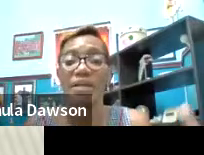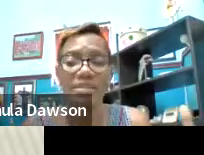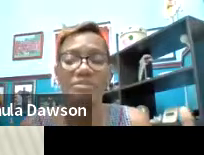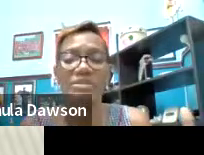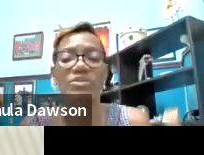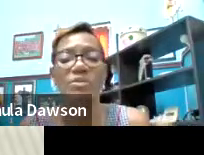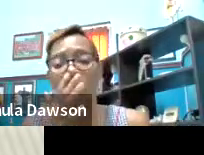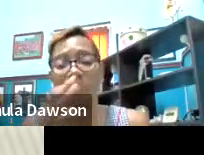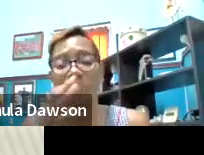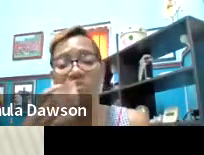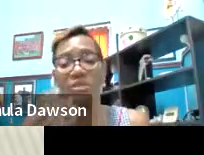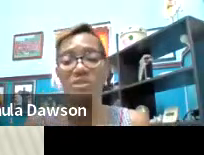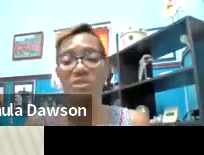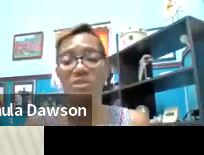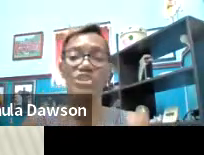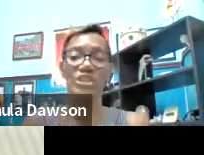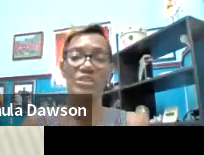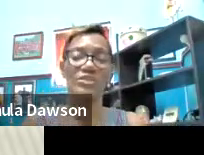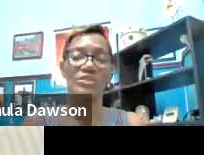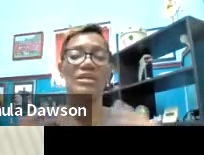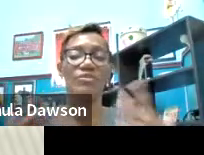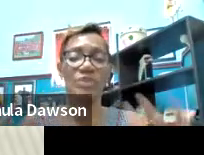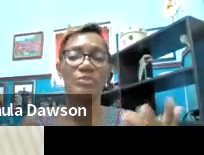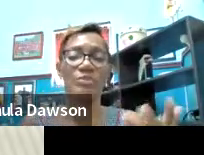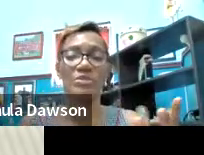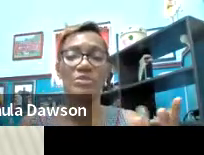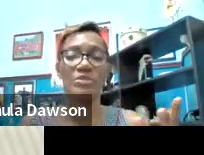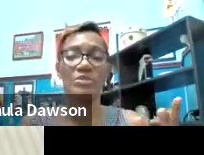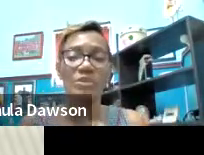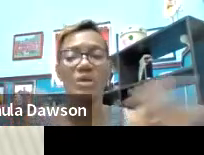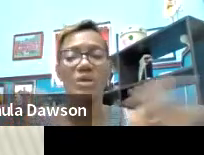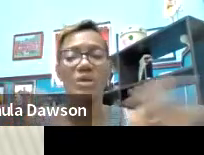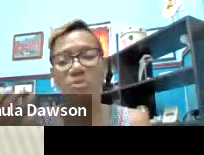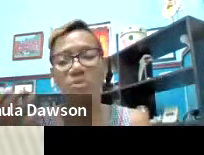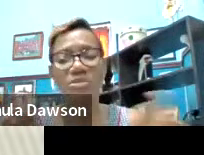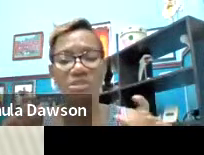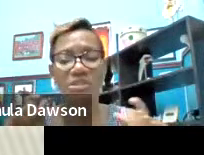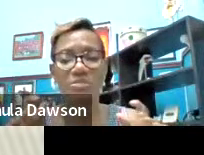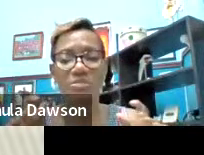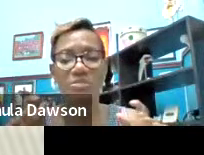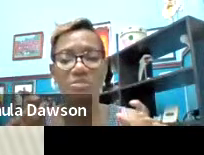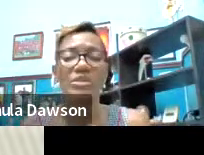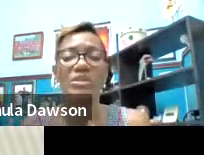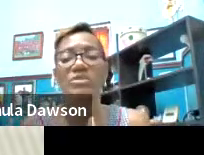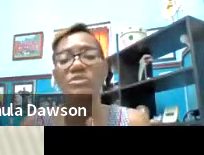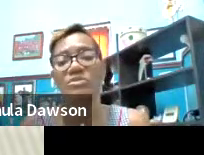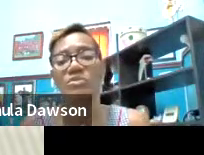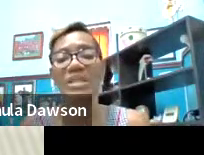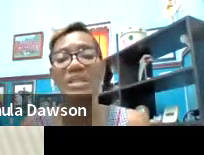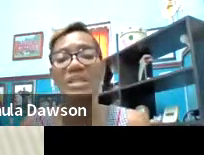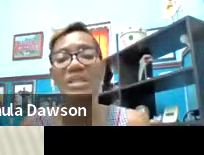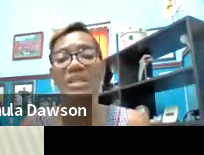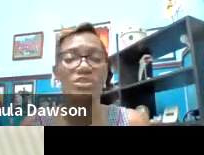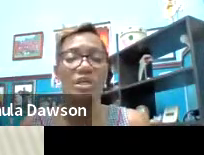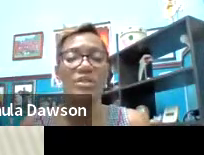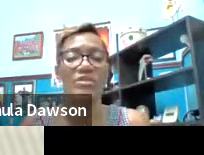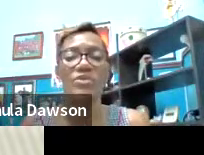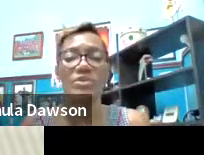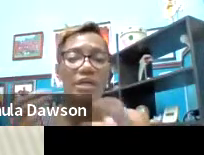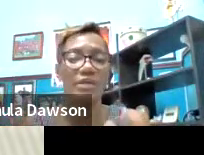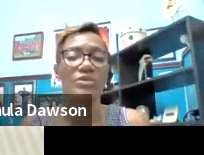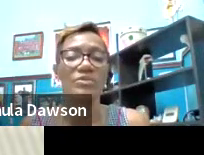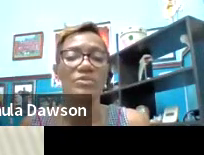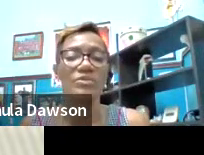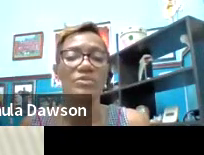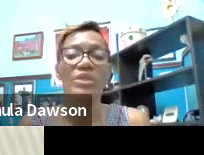the heart can even stop, or if you inject in the chest, you can have respiratory issue. I mean, we use such a small amount, it doesn't really affect the child